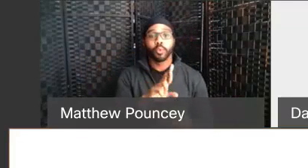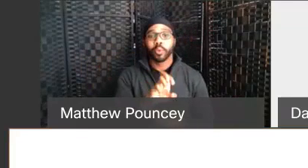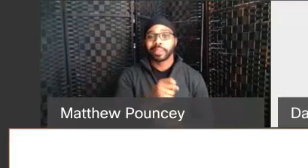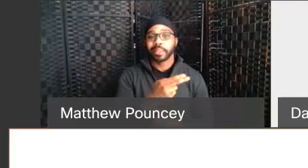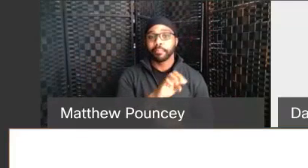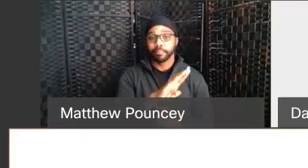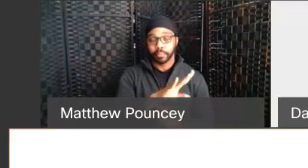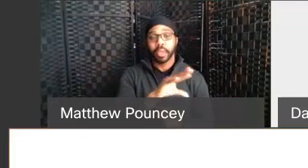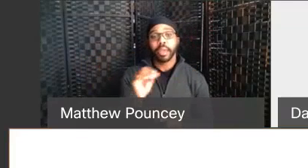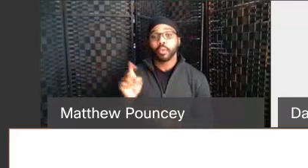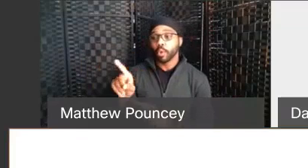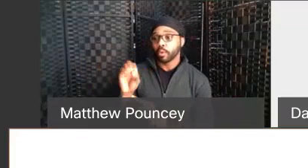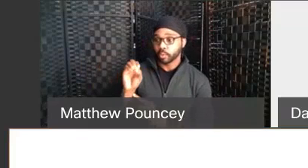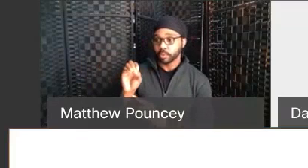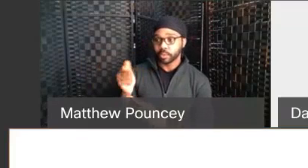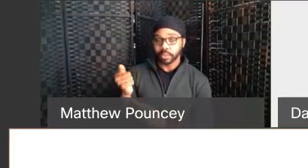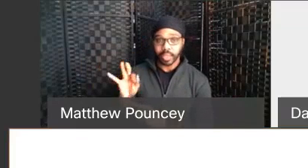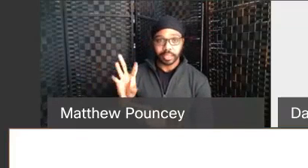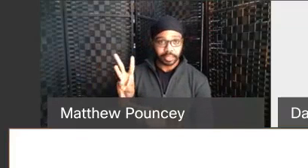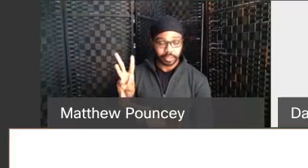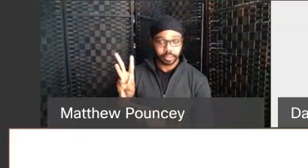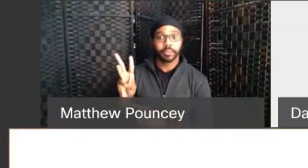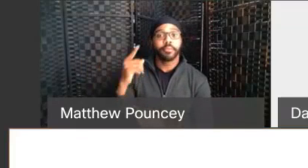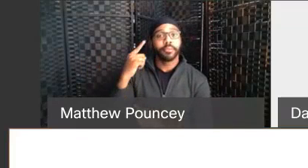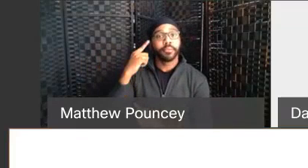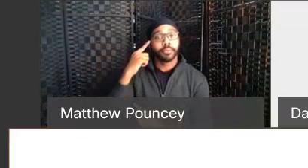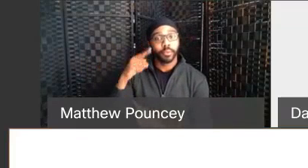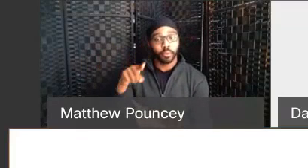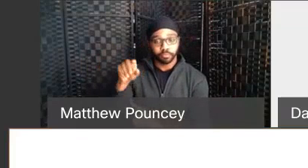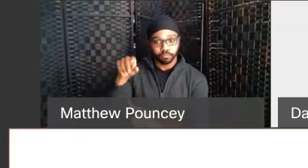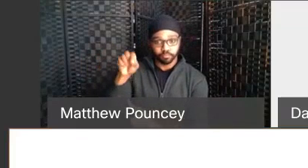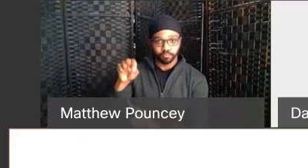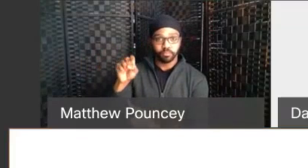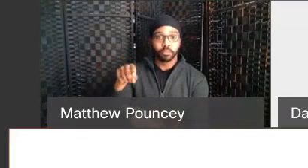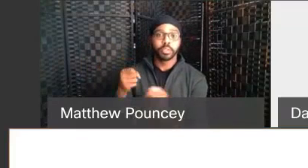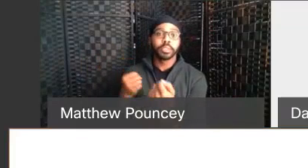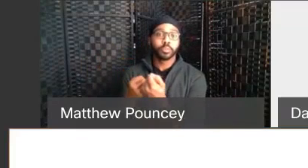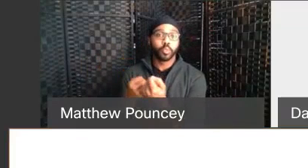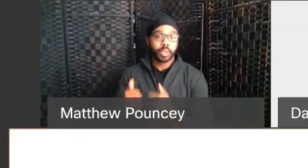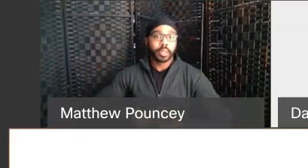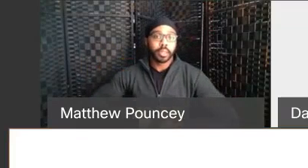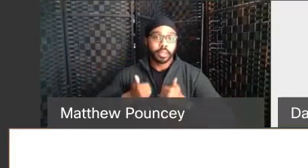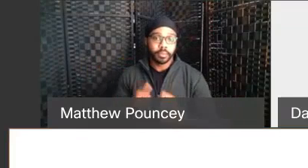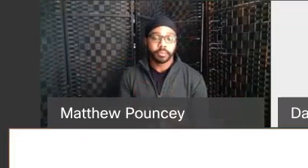habilitation, and 196 in supported living.